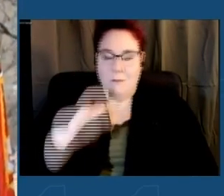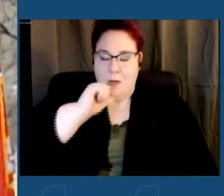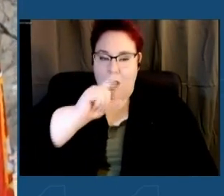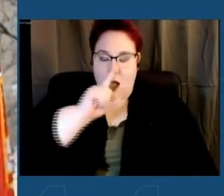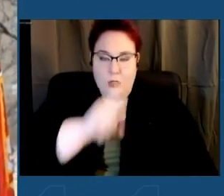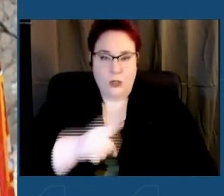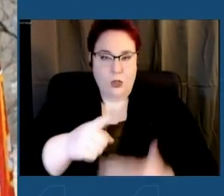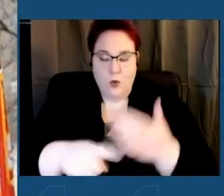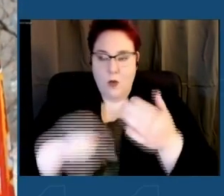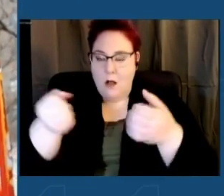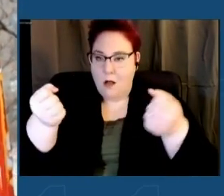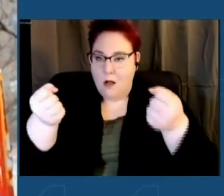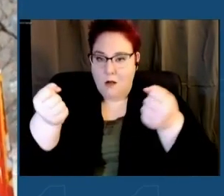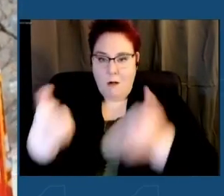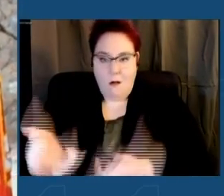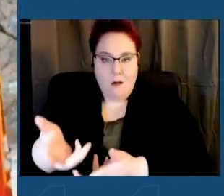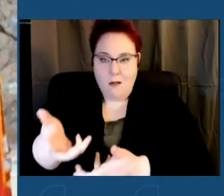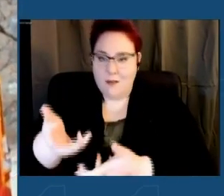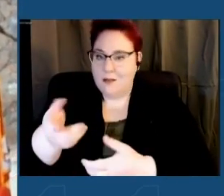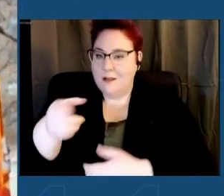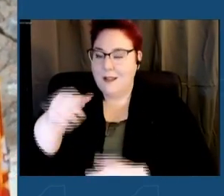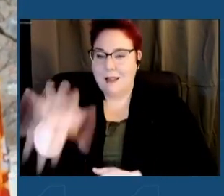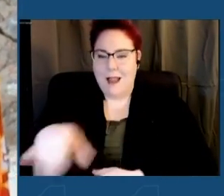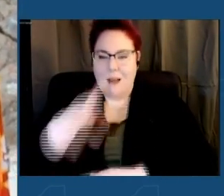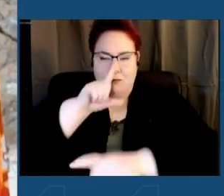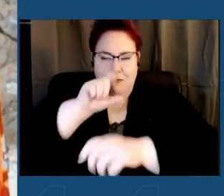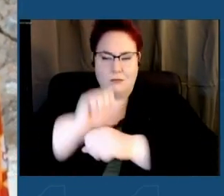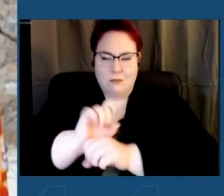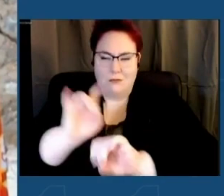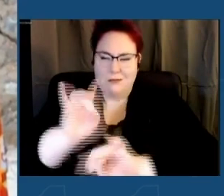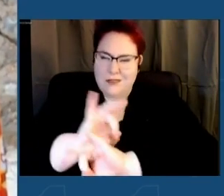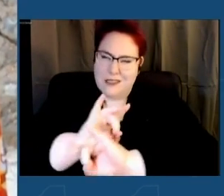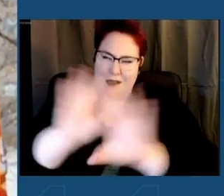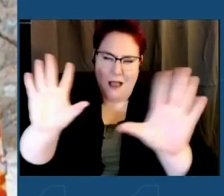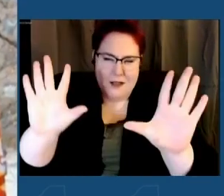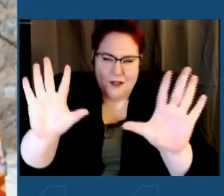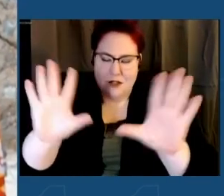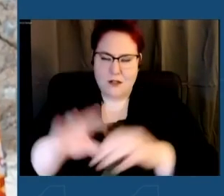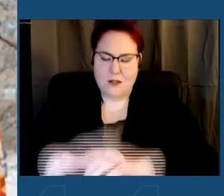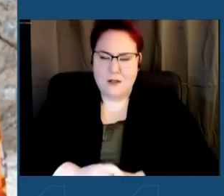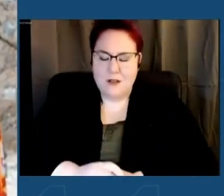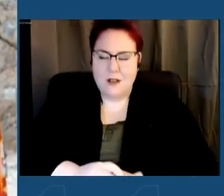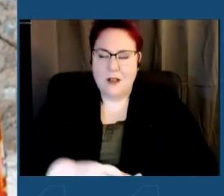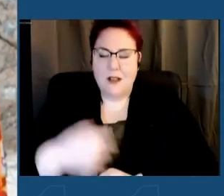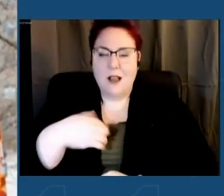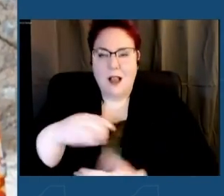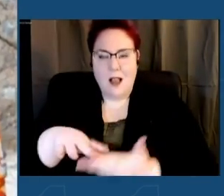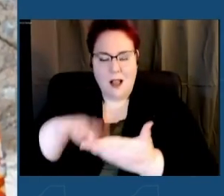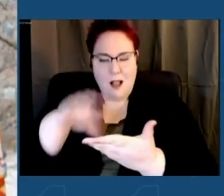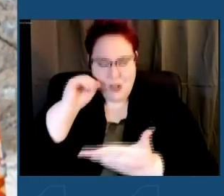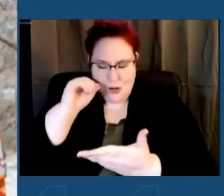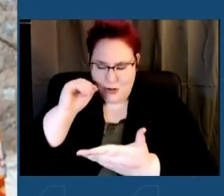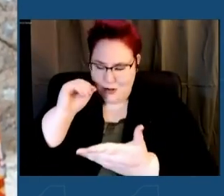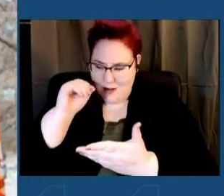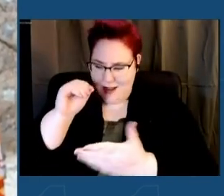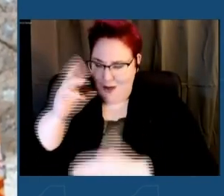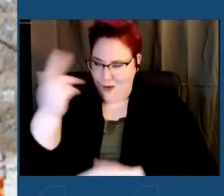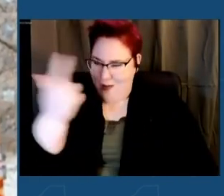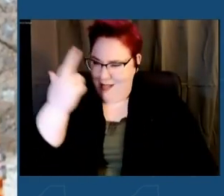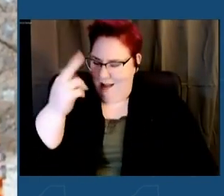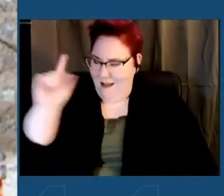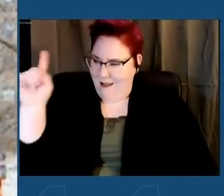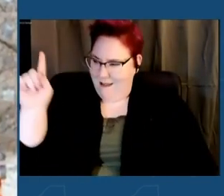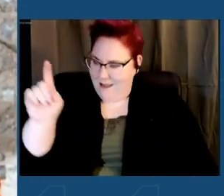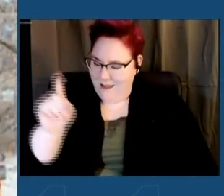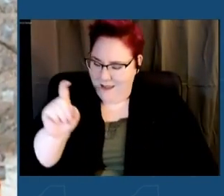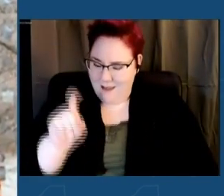caused a sure disaster, and to learn when we hit the bottom of the Trade Center